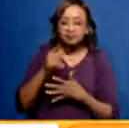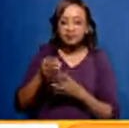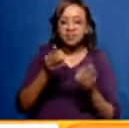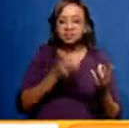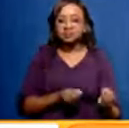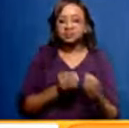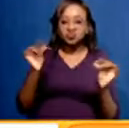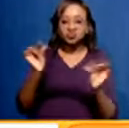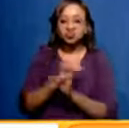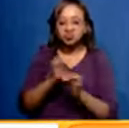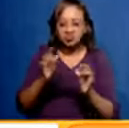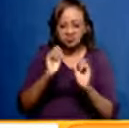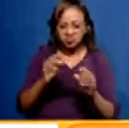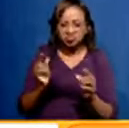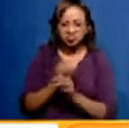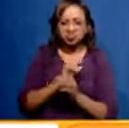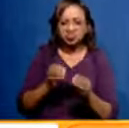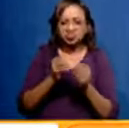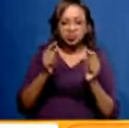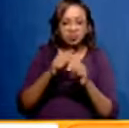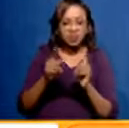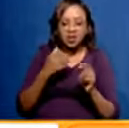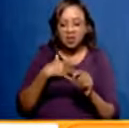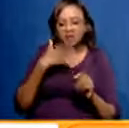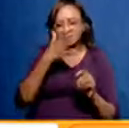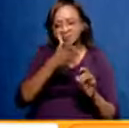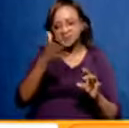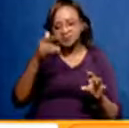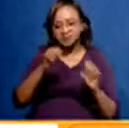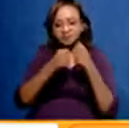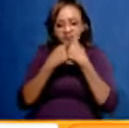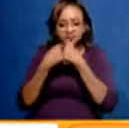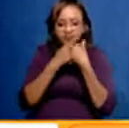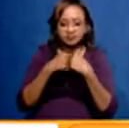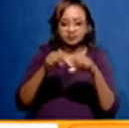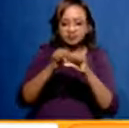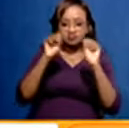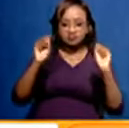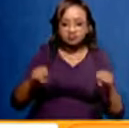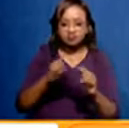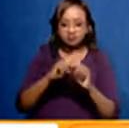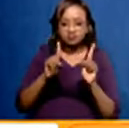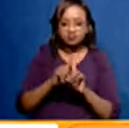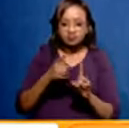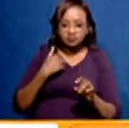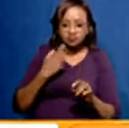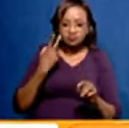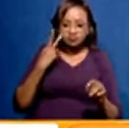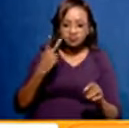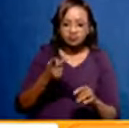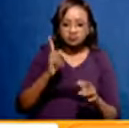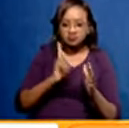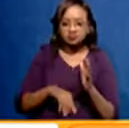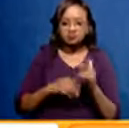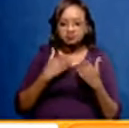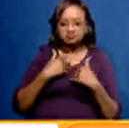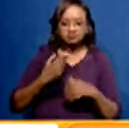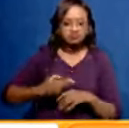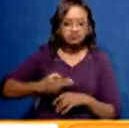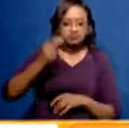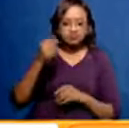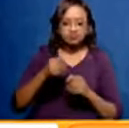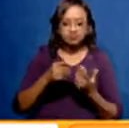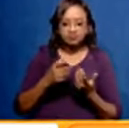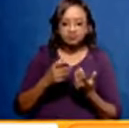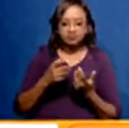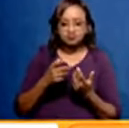So there are inherent challenges in the system, but what I also have noticed, there's quite some energy around this